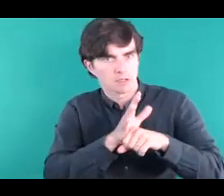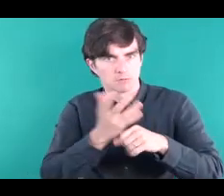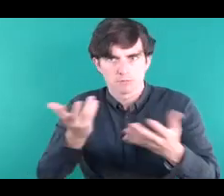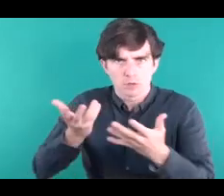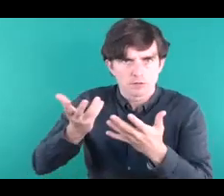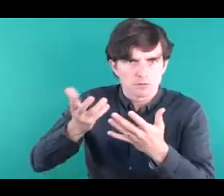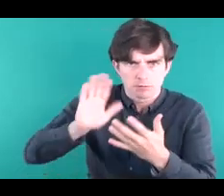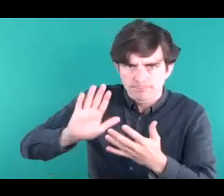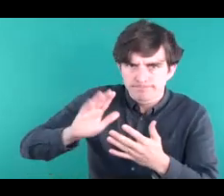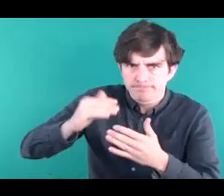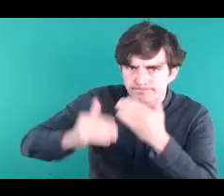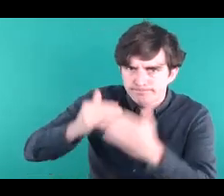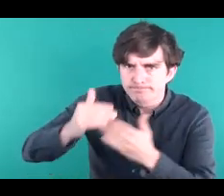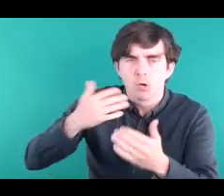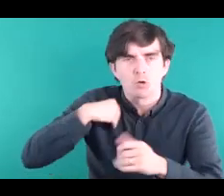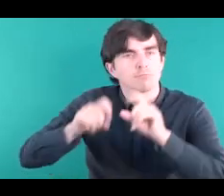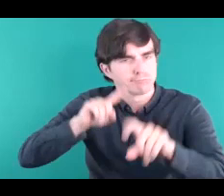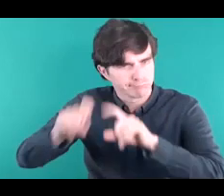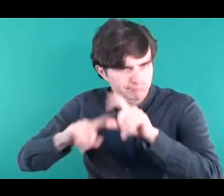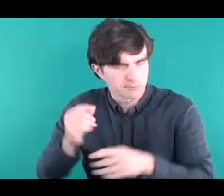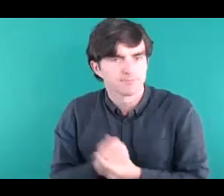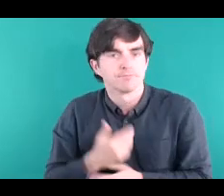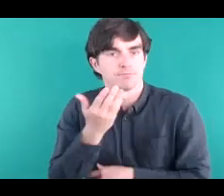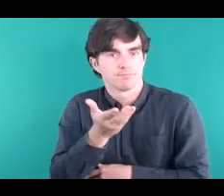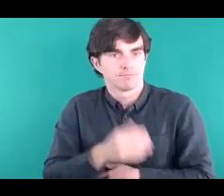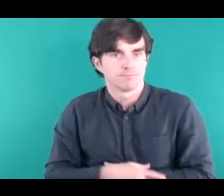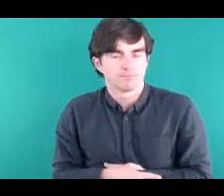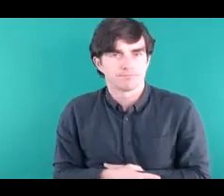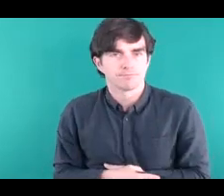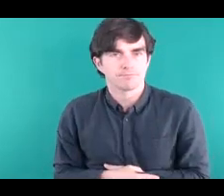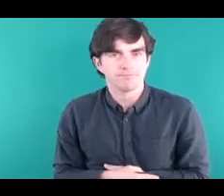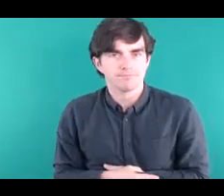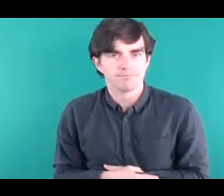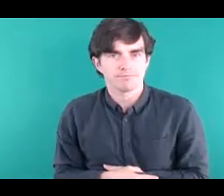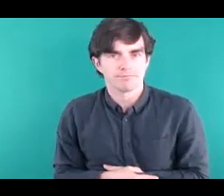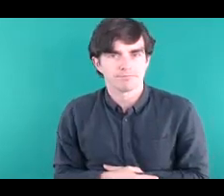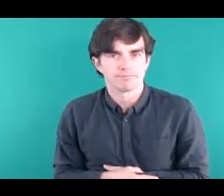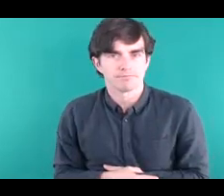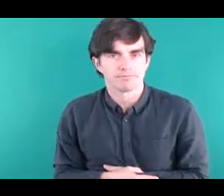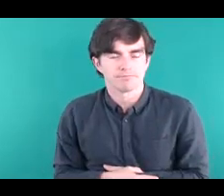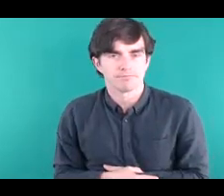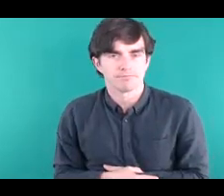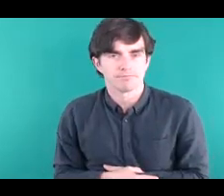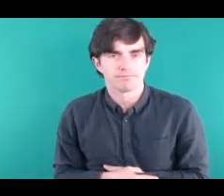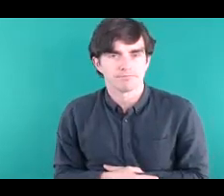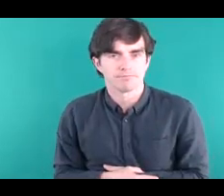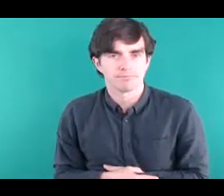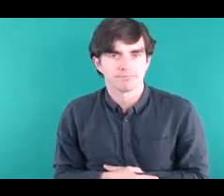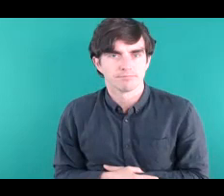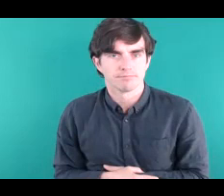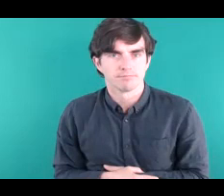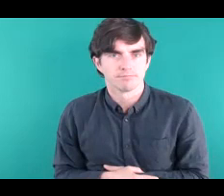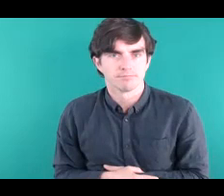This is the element of the survey that we are conducting.